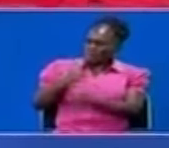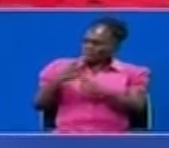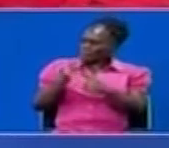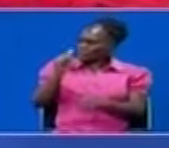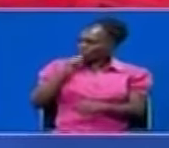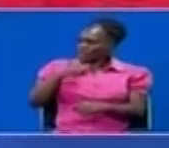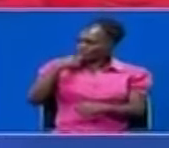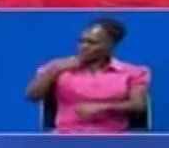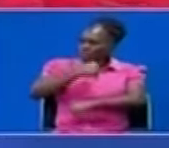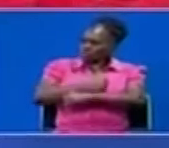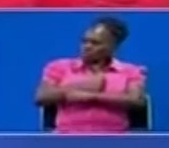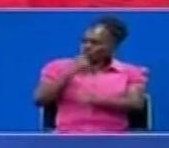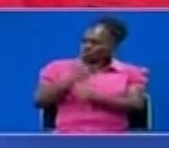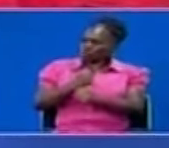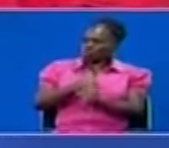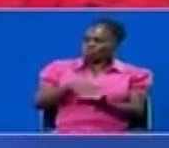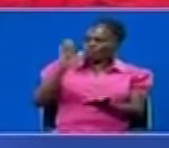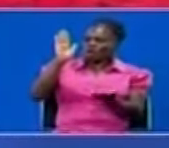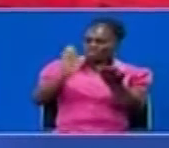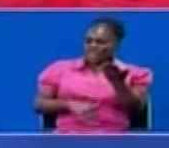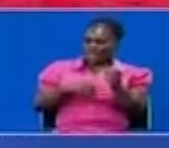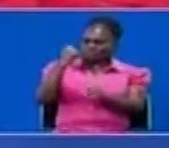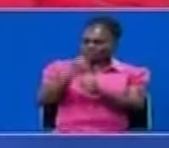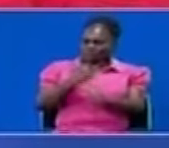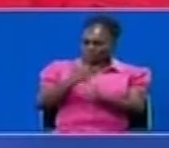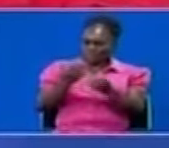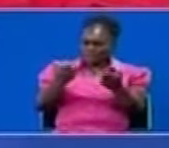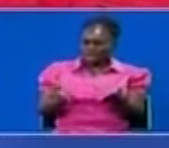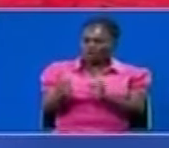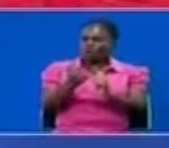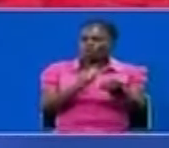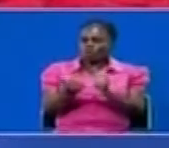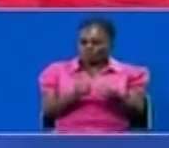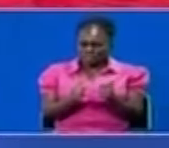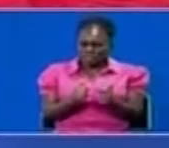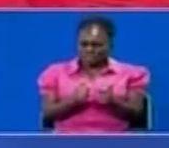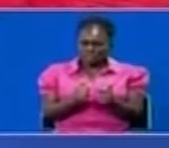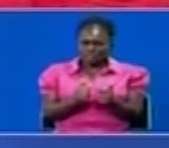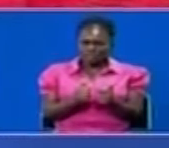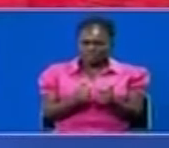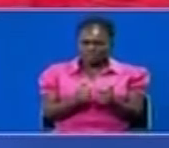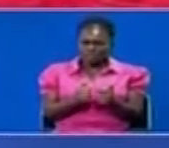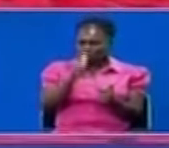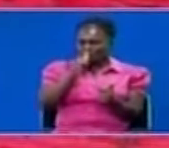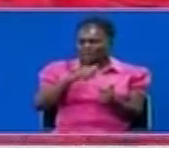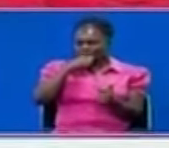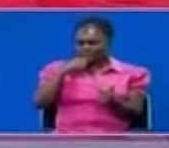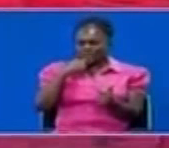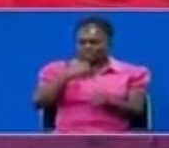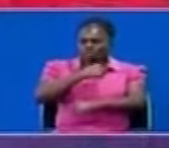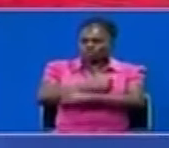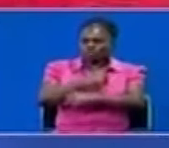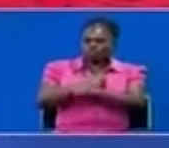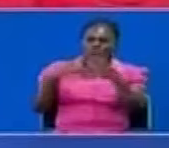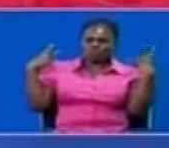private schools have been doing much more than performance. Now the competency that the private schools have been impacting on the children will now be